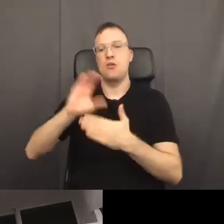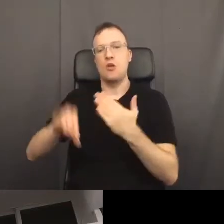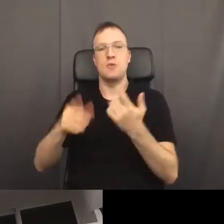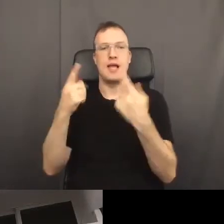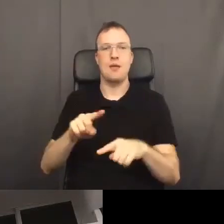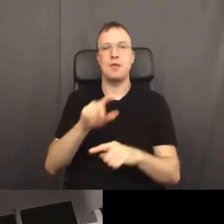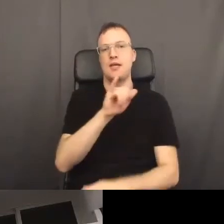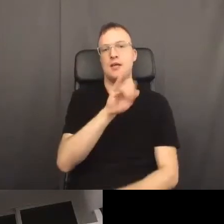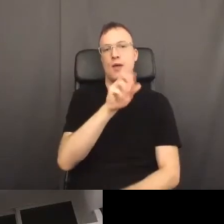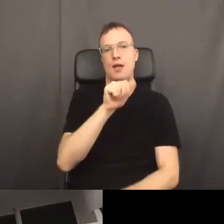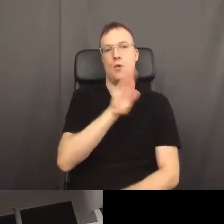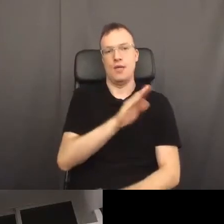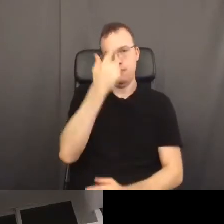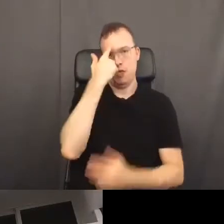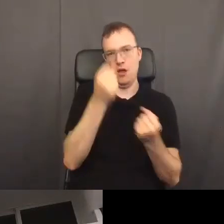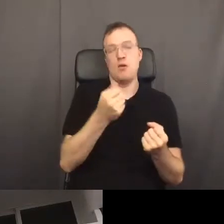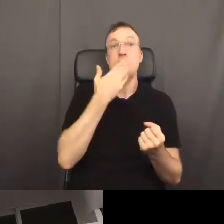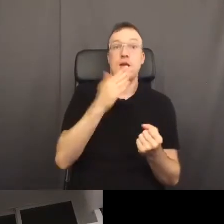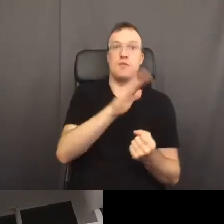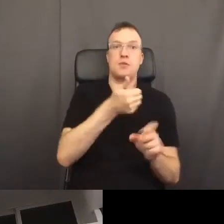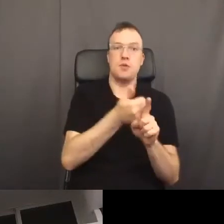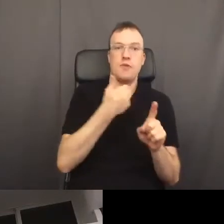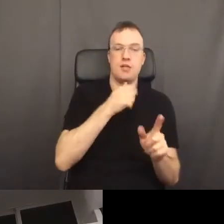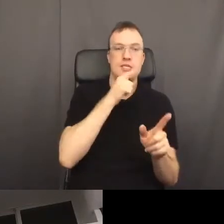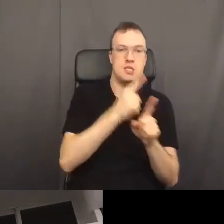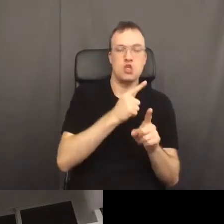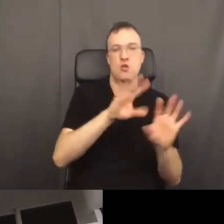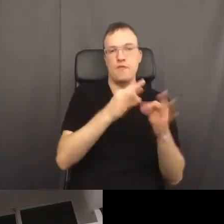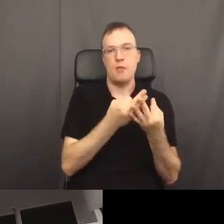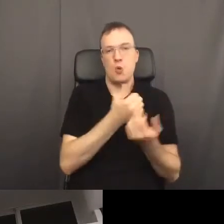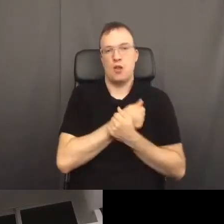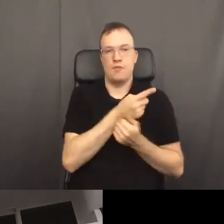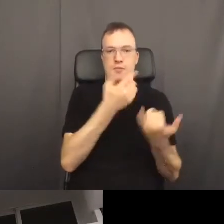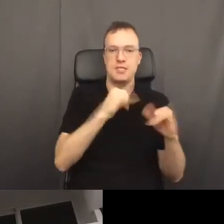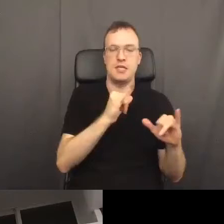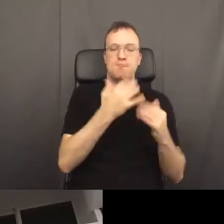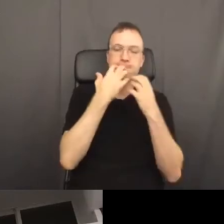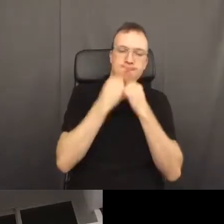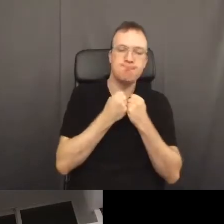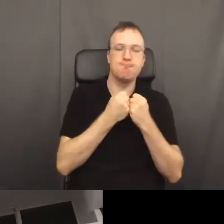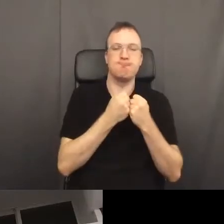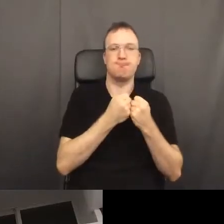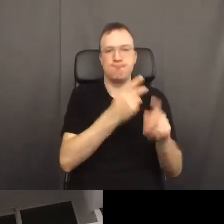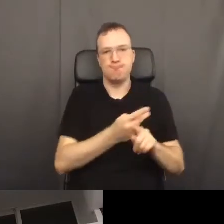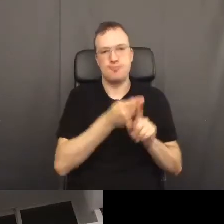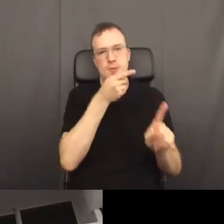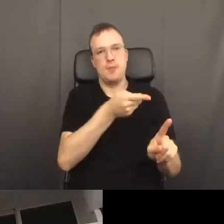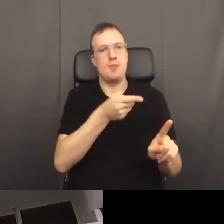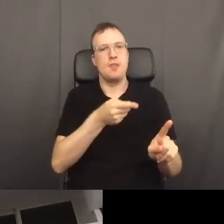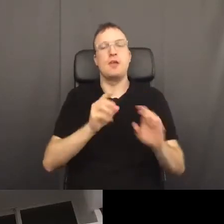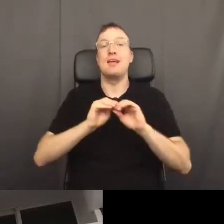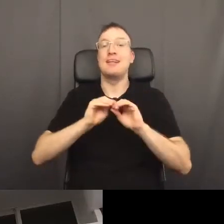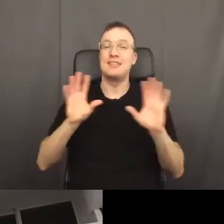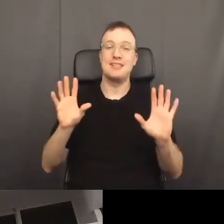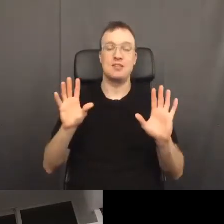health. And thankfully he has a family, his sister, who's loves him still and cares for him, and have no doubt as